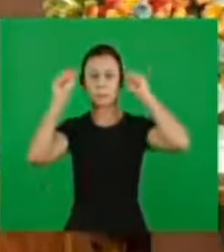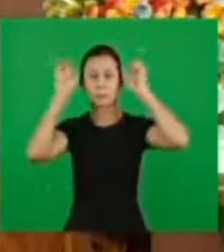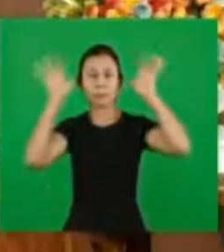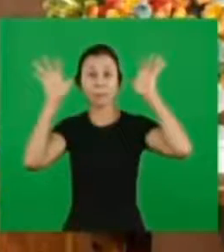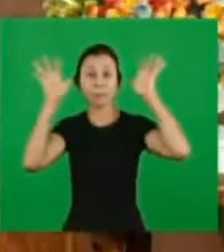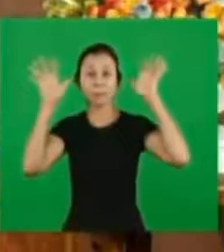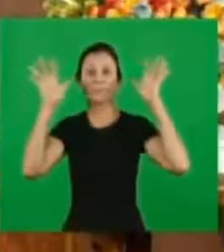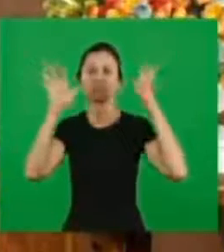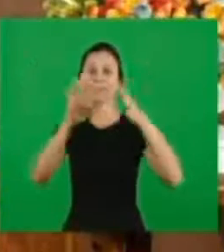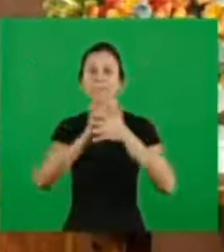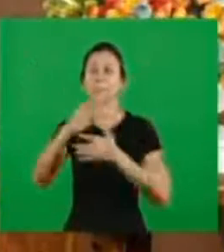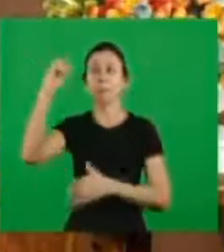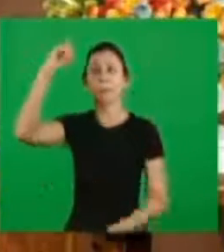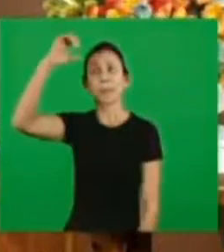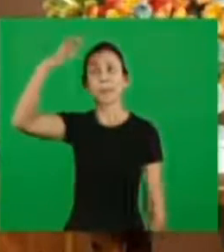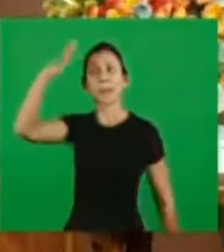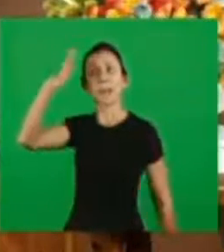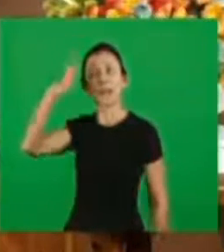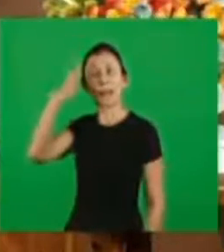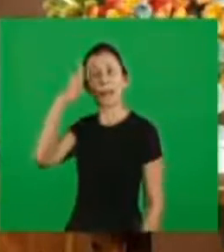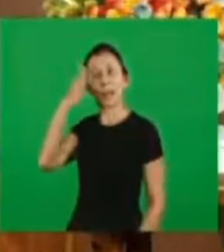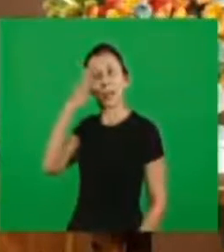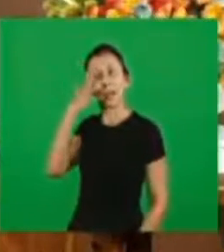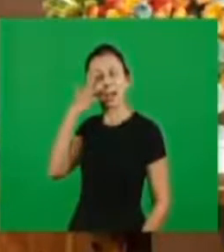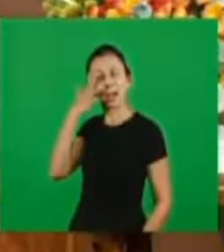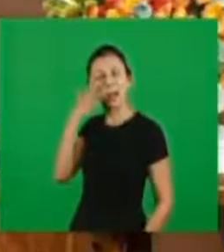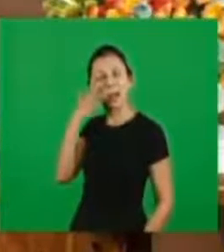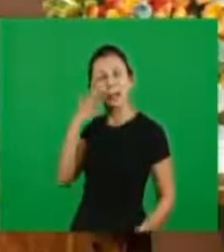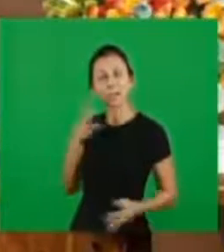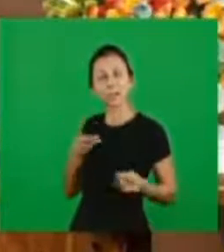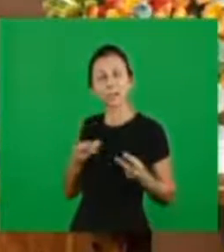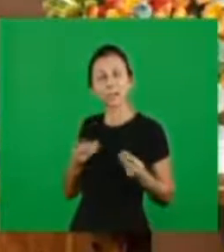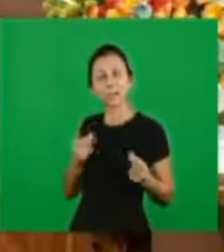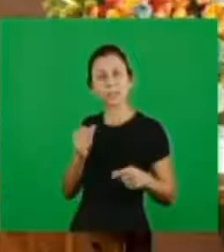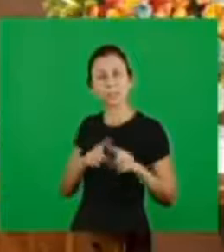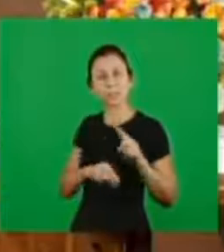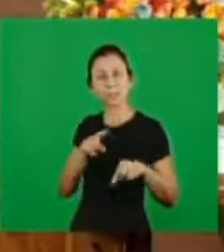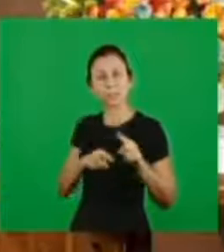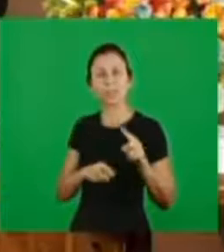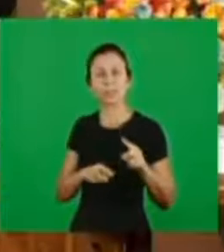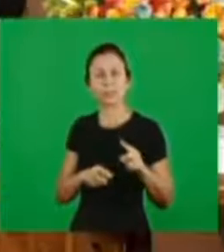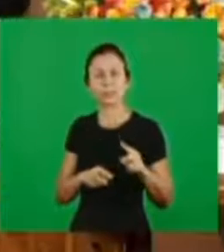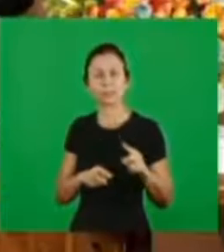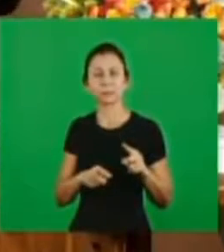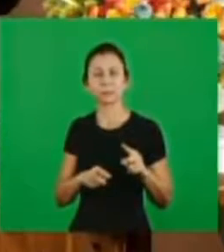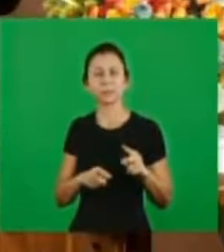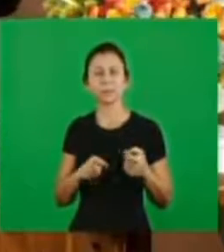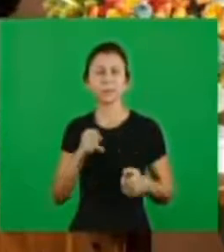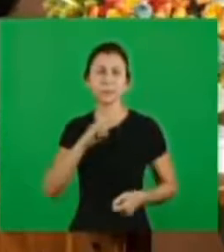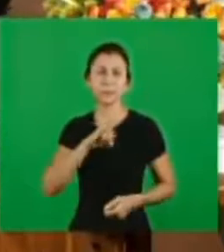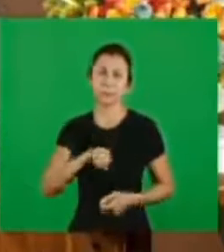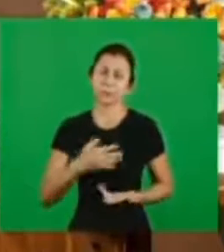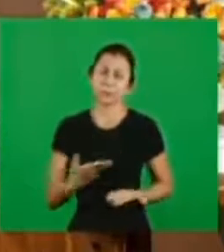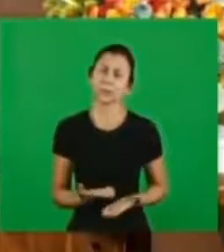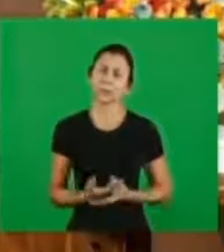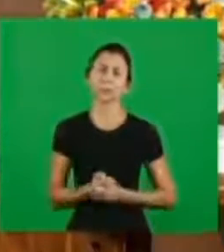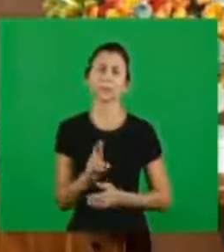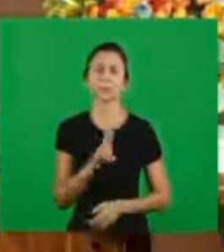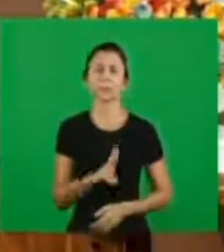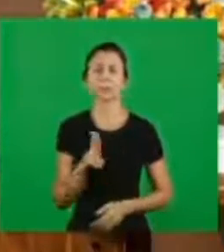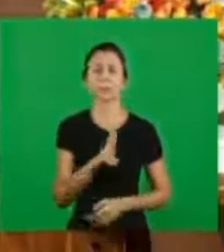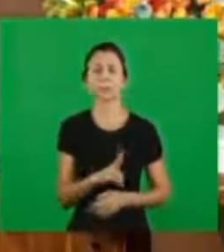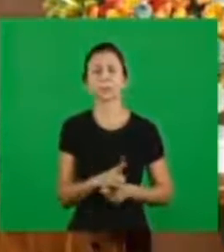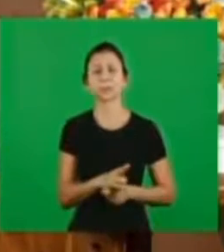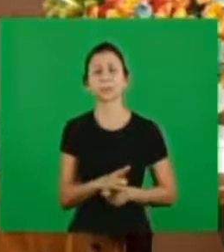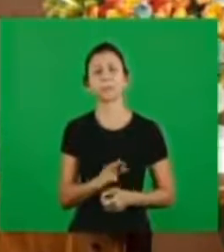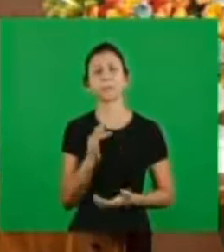the Bible says that, science says that light conducts matter, and they didn't know. And if we apply the